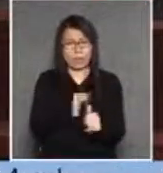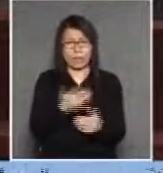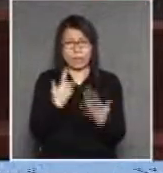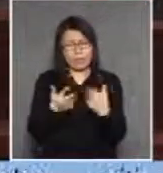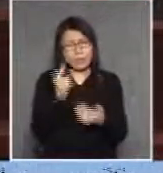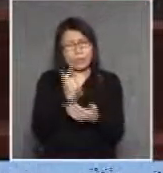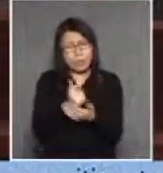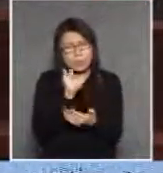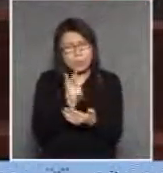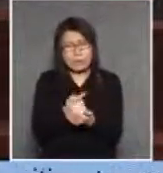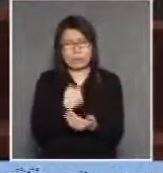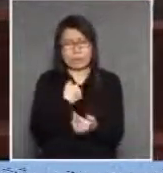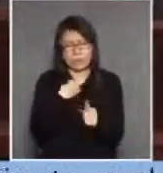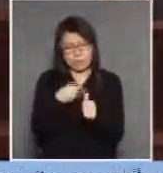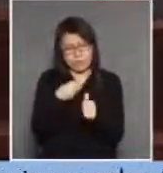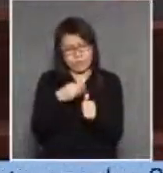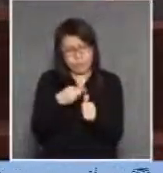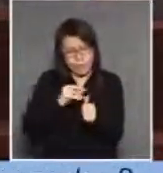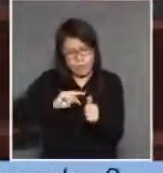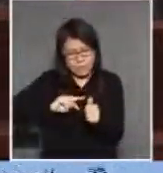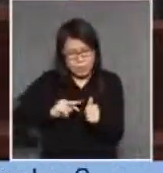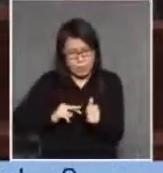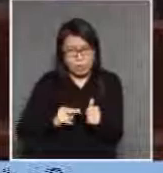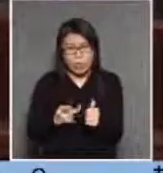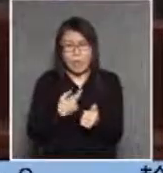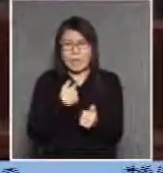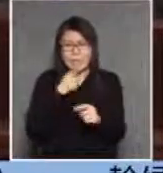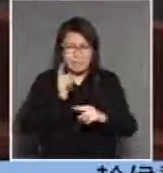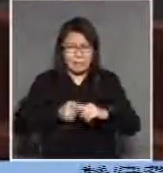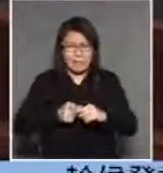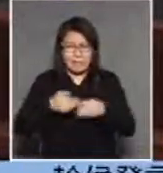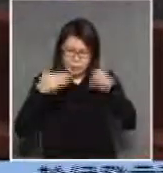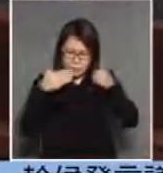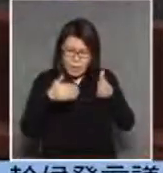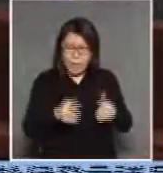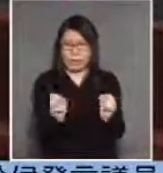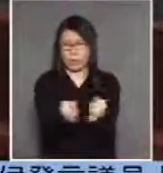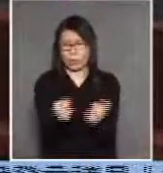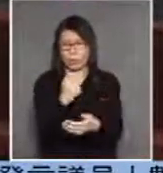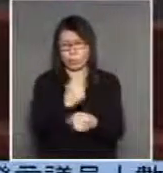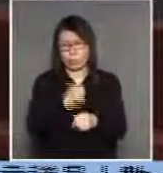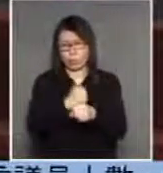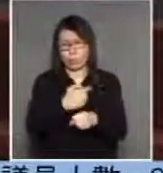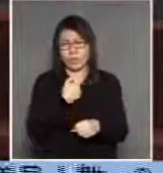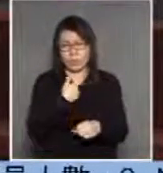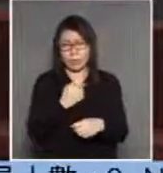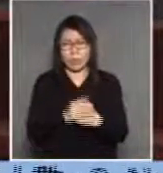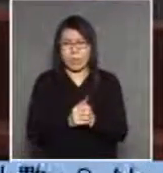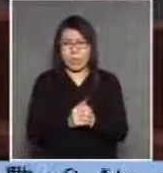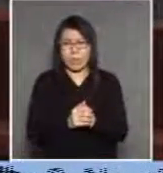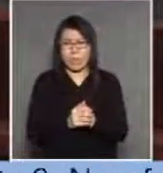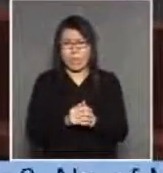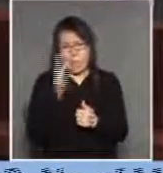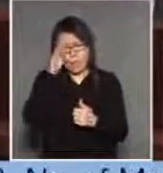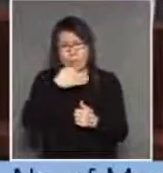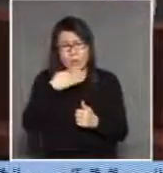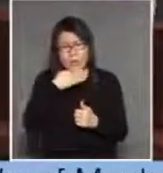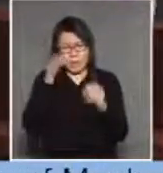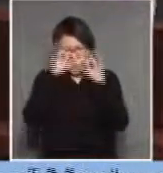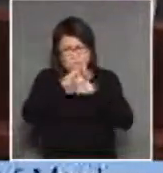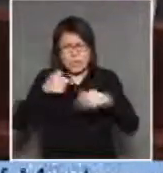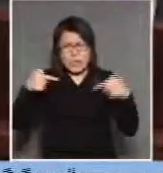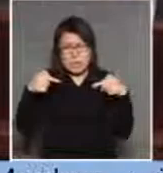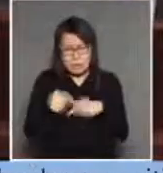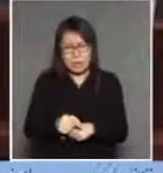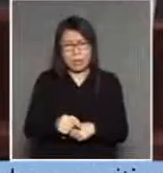Of course, we have to penalize these people. The most important thing is to reduce